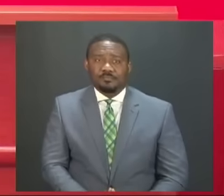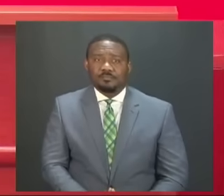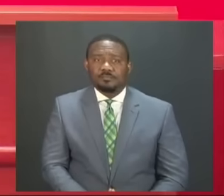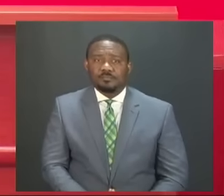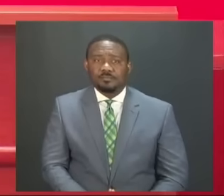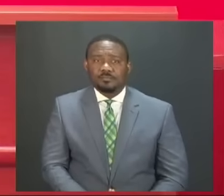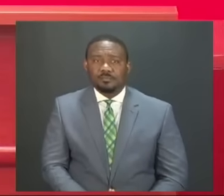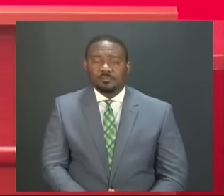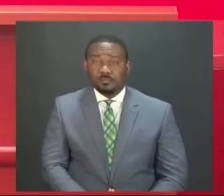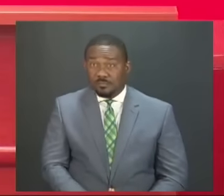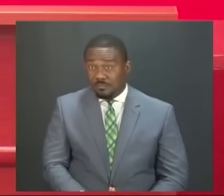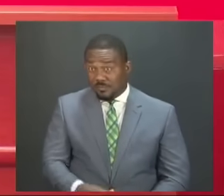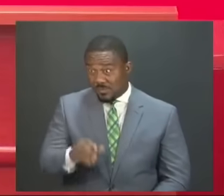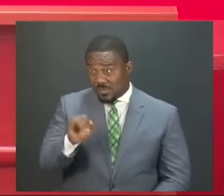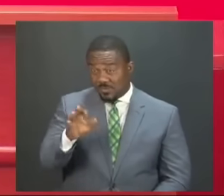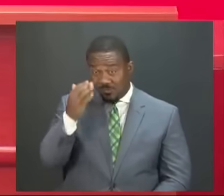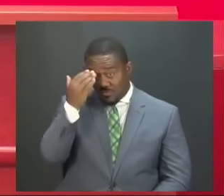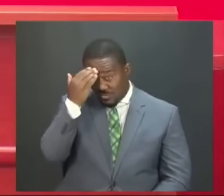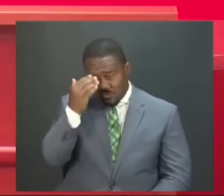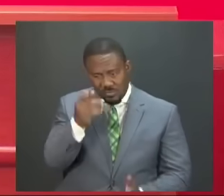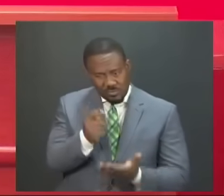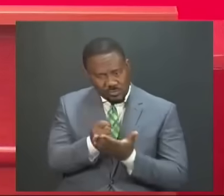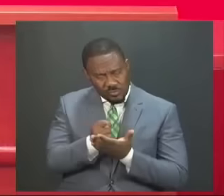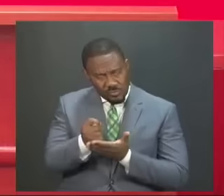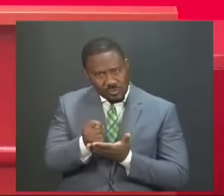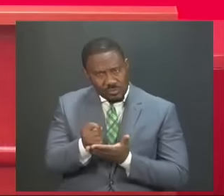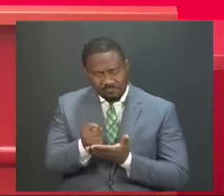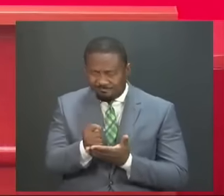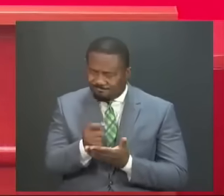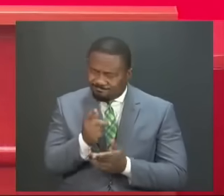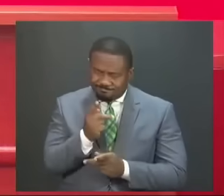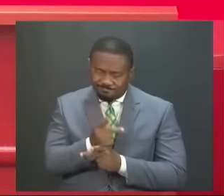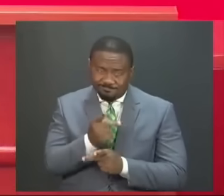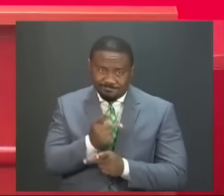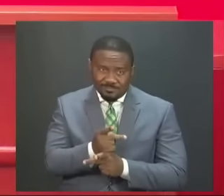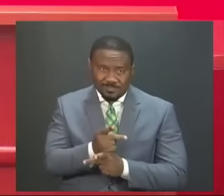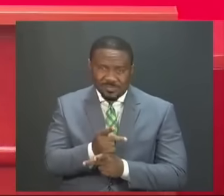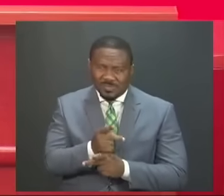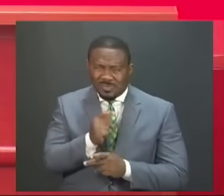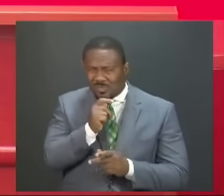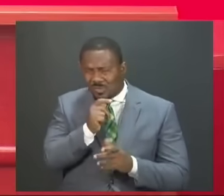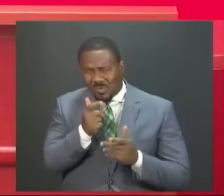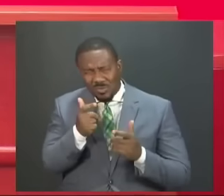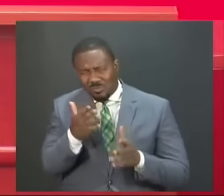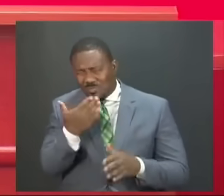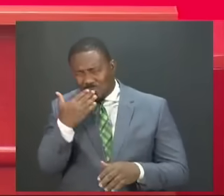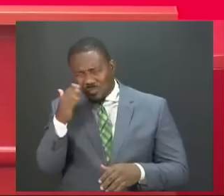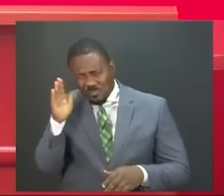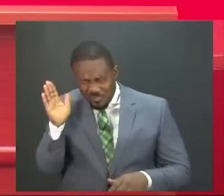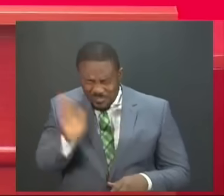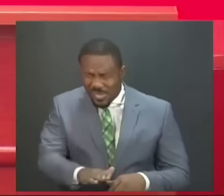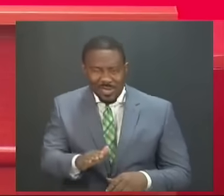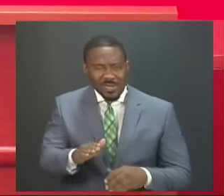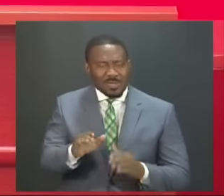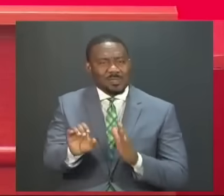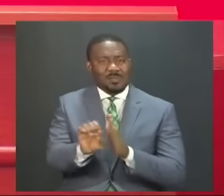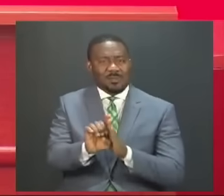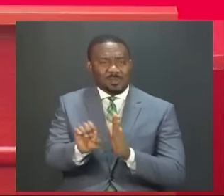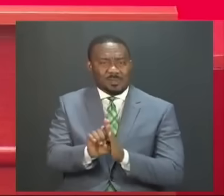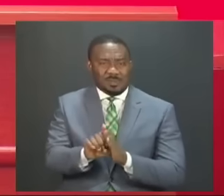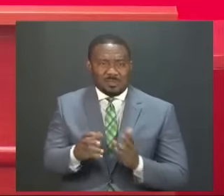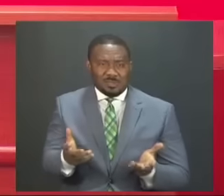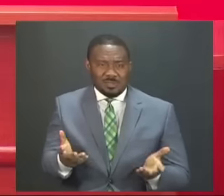When the truth is known, let's just go by it. Let us not set a bad precedent. To quote